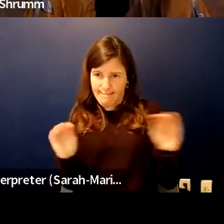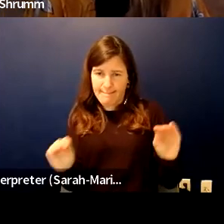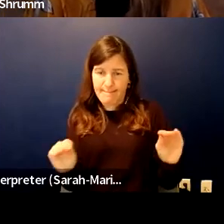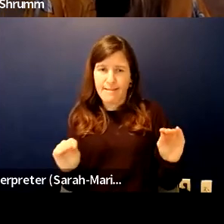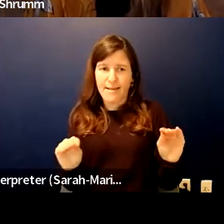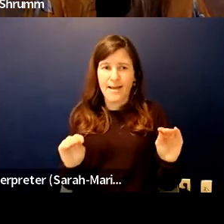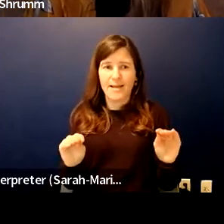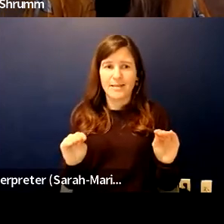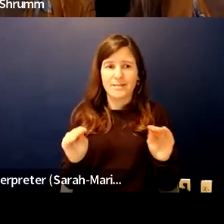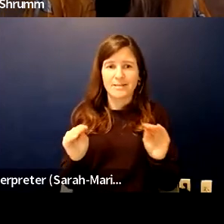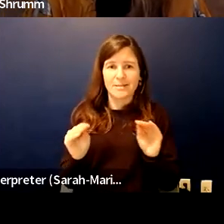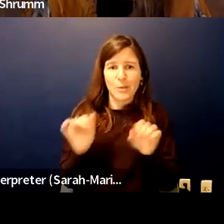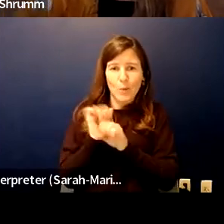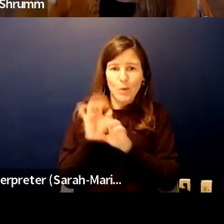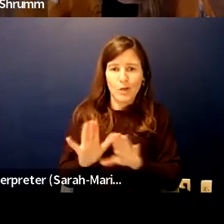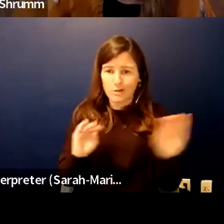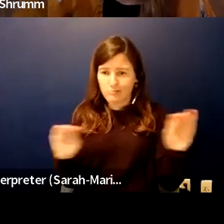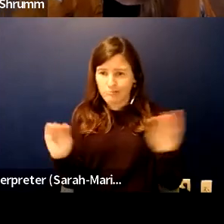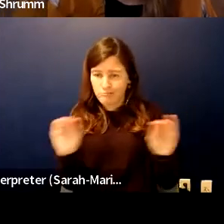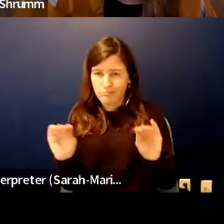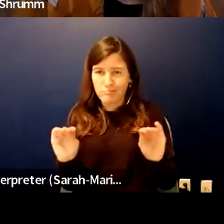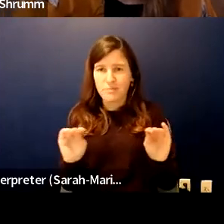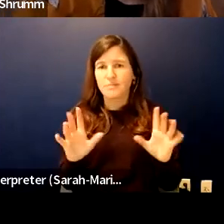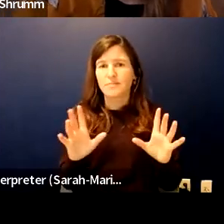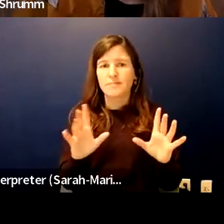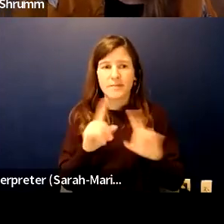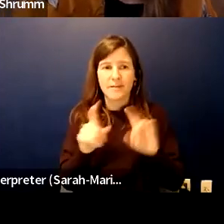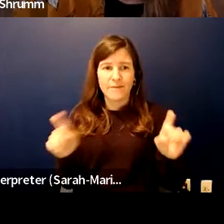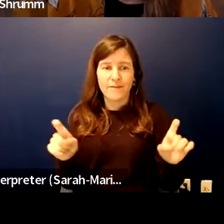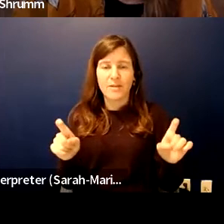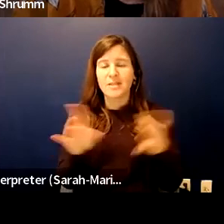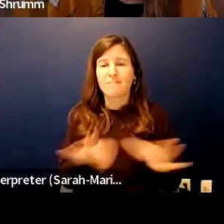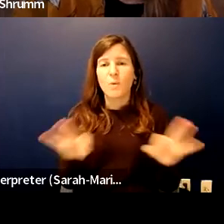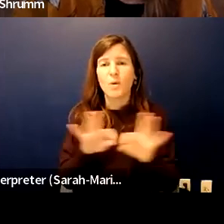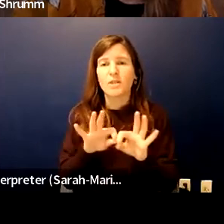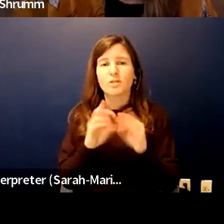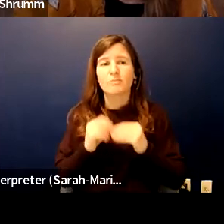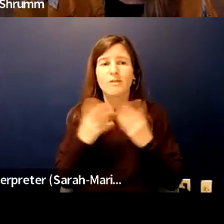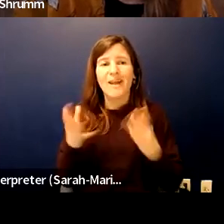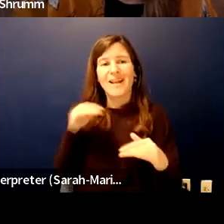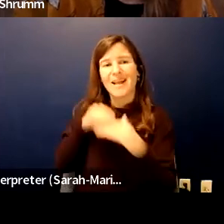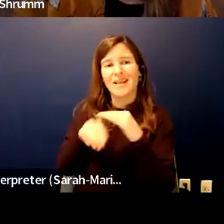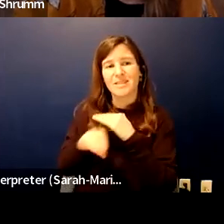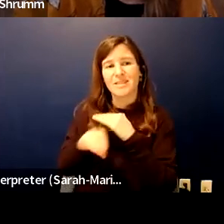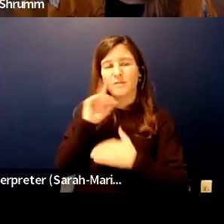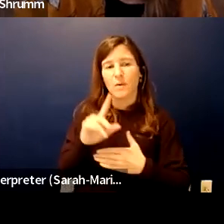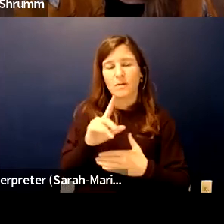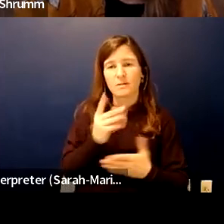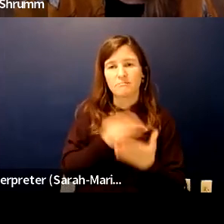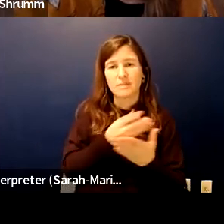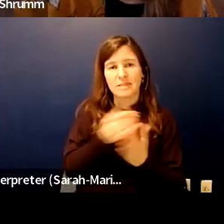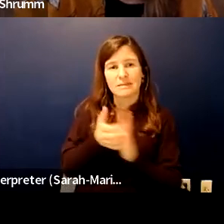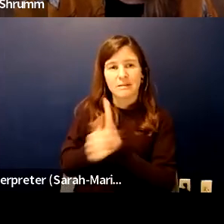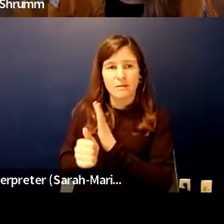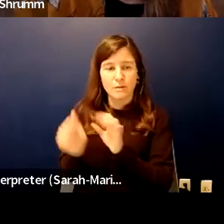and enable people to have access to gain access, I think is an important